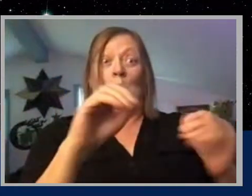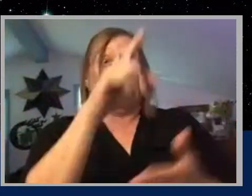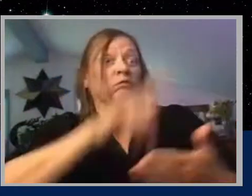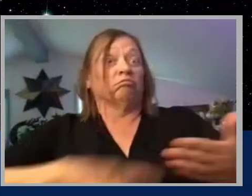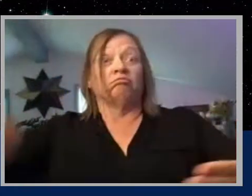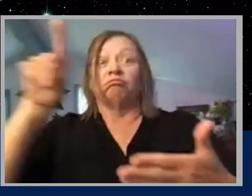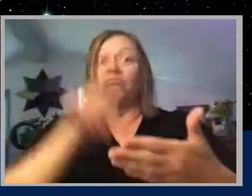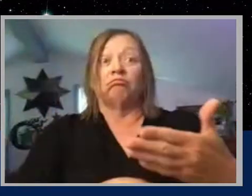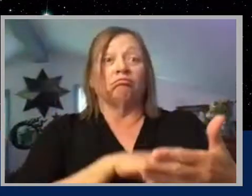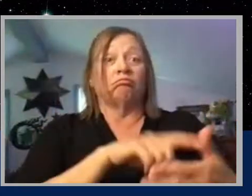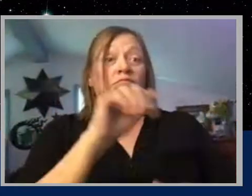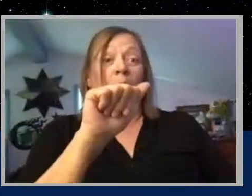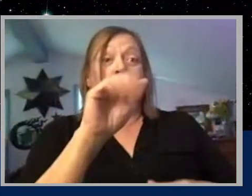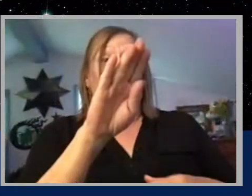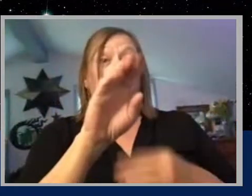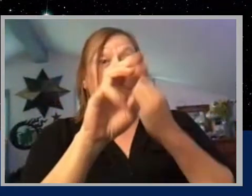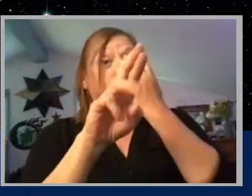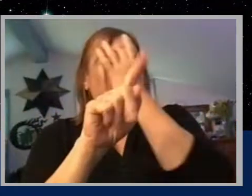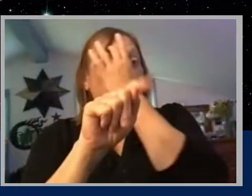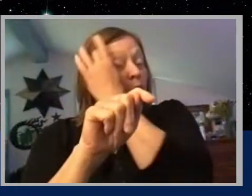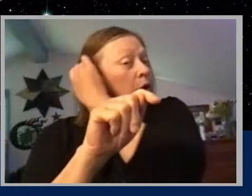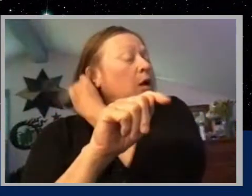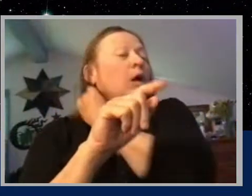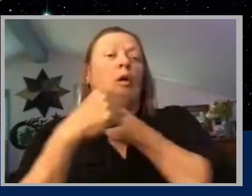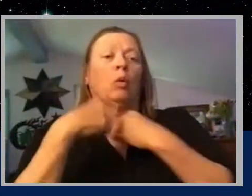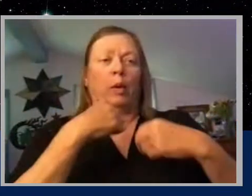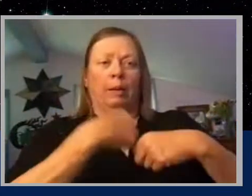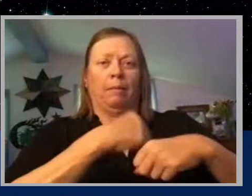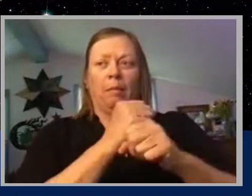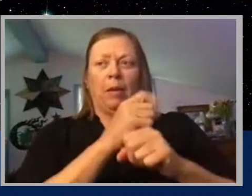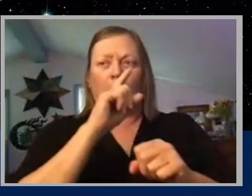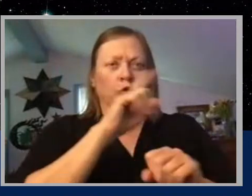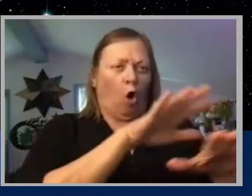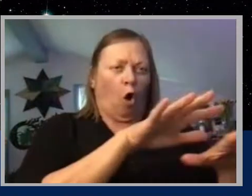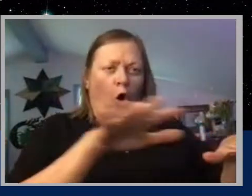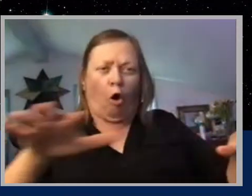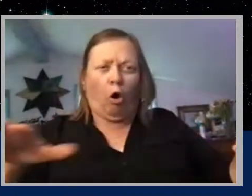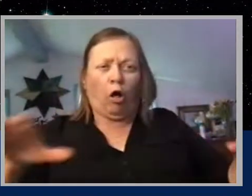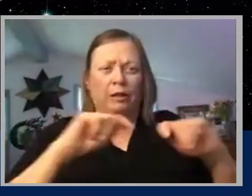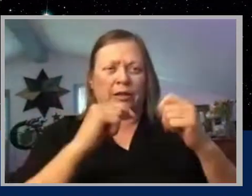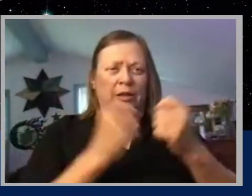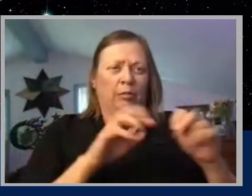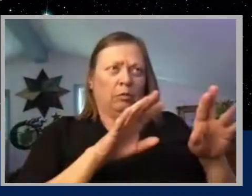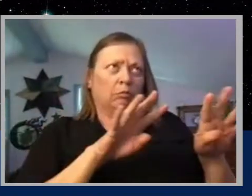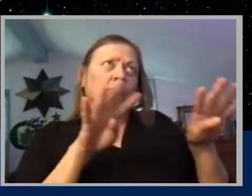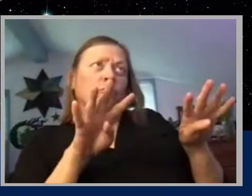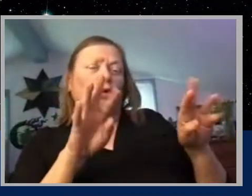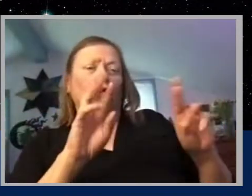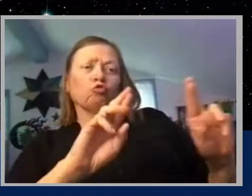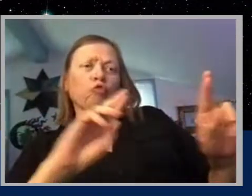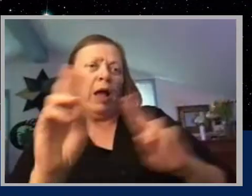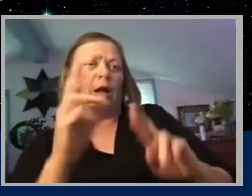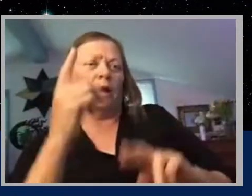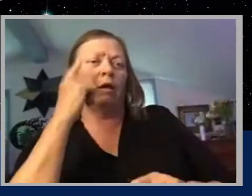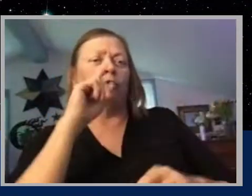moon to make sure that the forces are ready to support all crew rescue. And we're talking